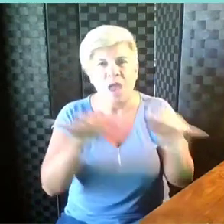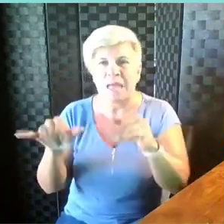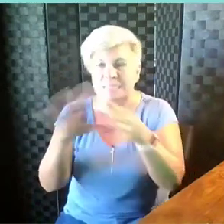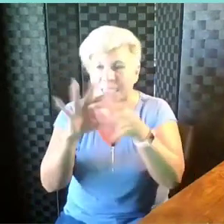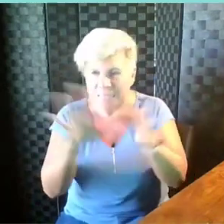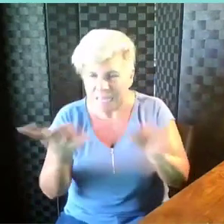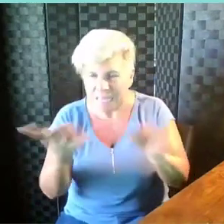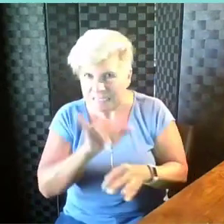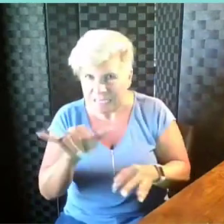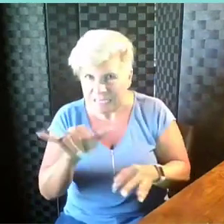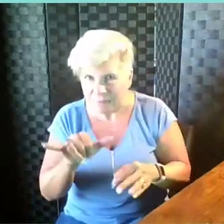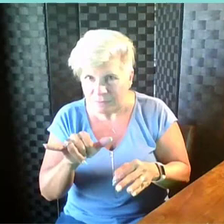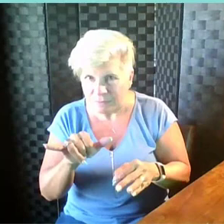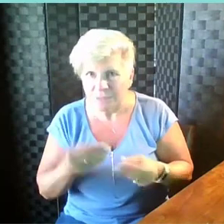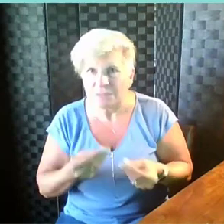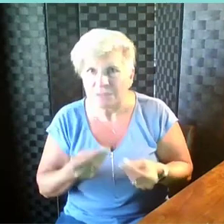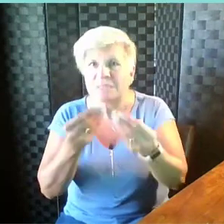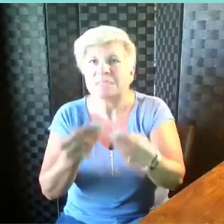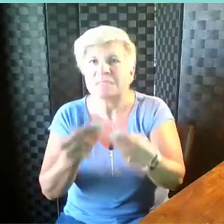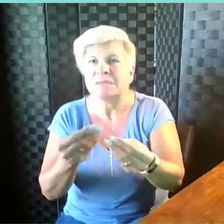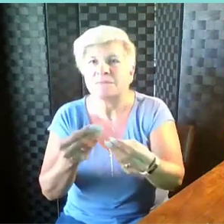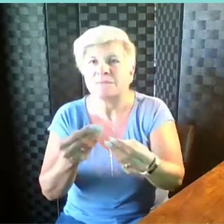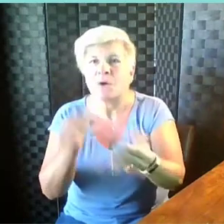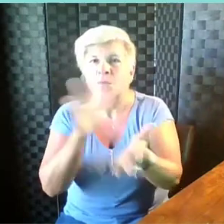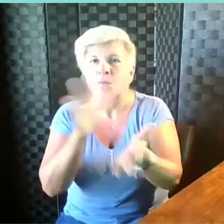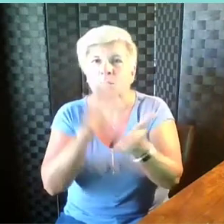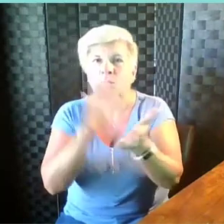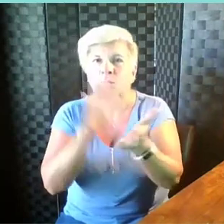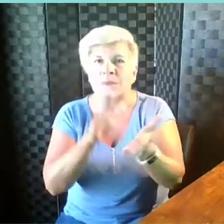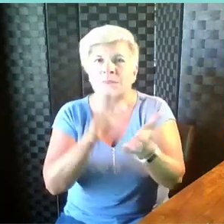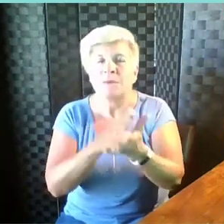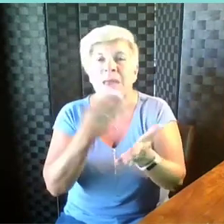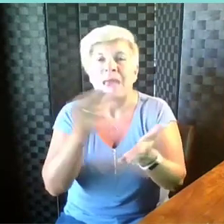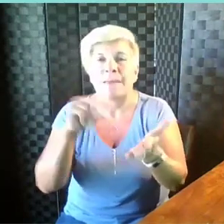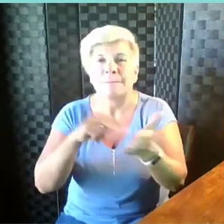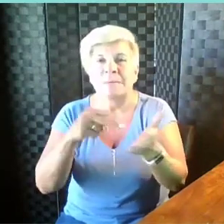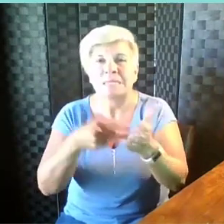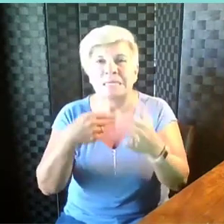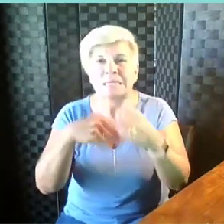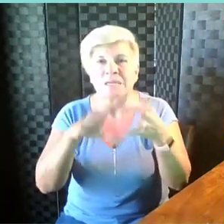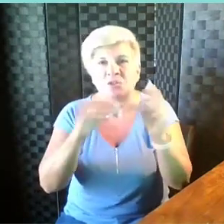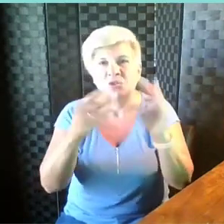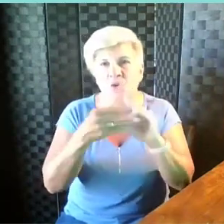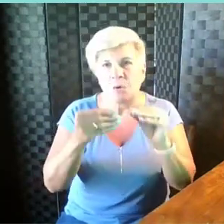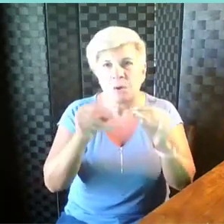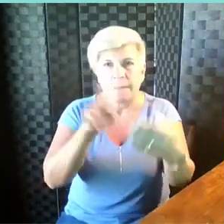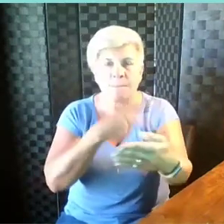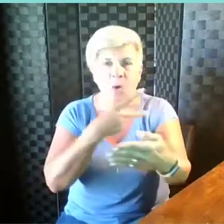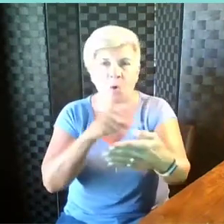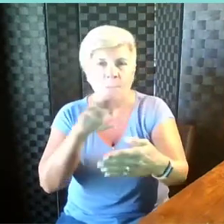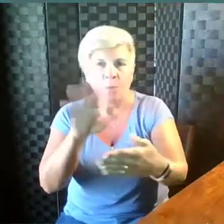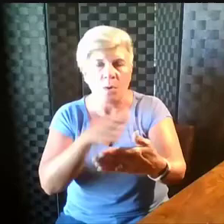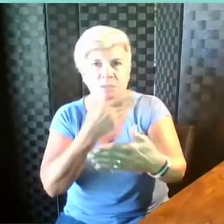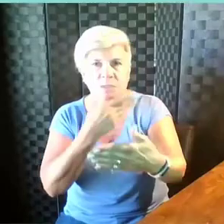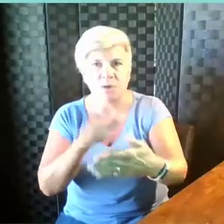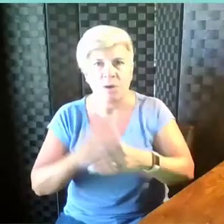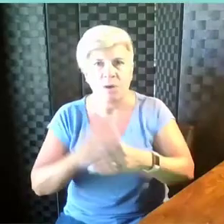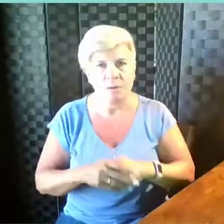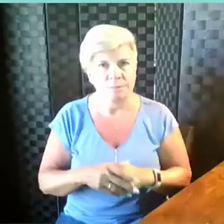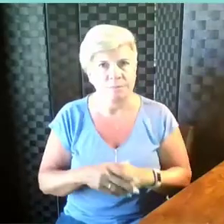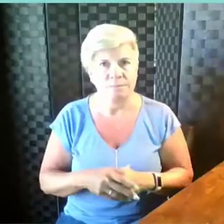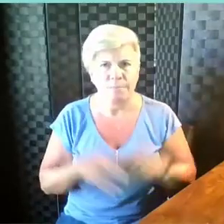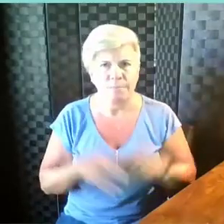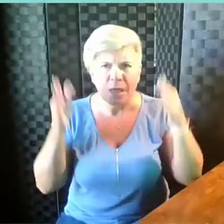meaning in a story, poem, or song. So we're going to focus, and our I can statement is that I